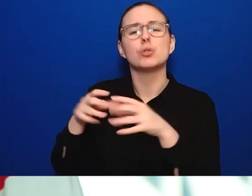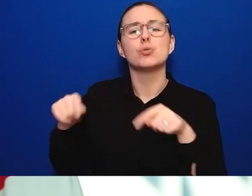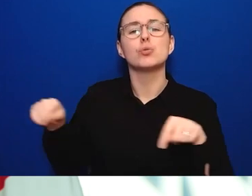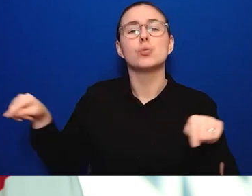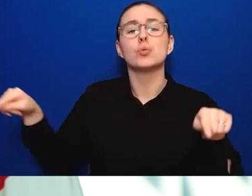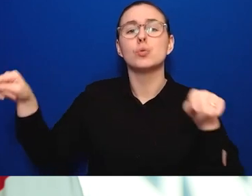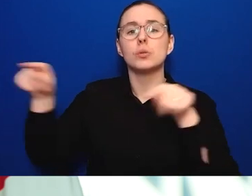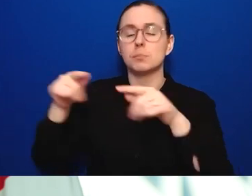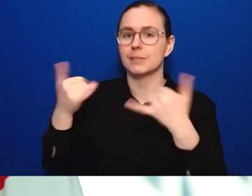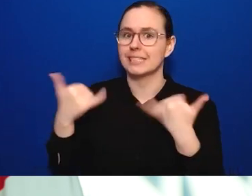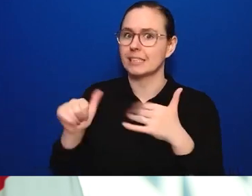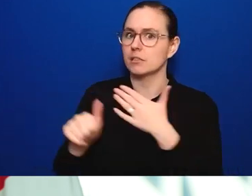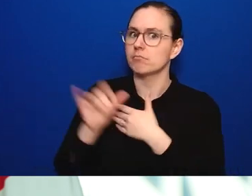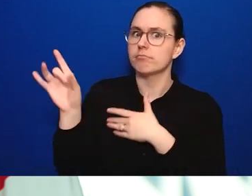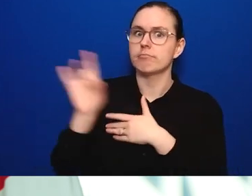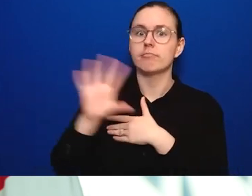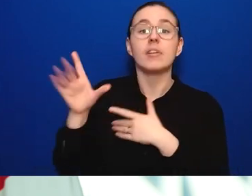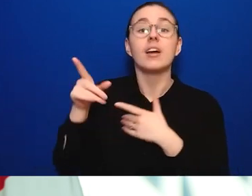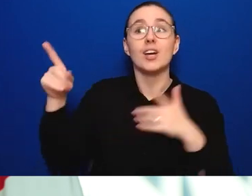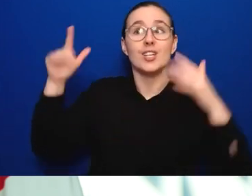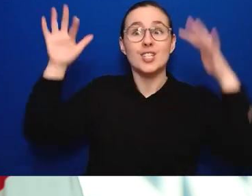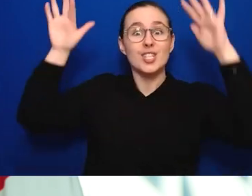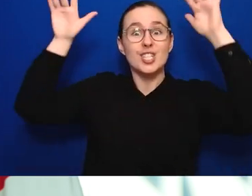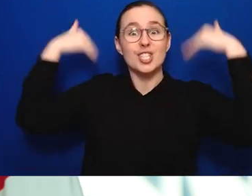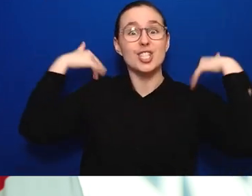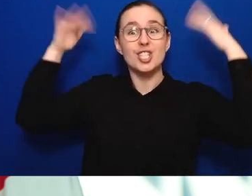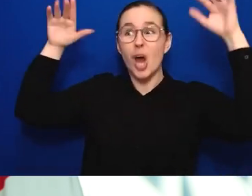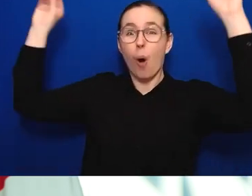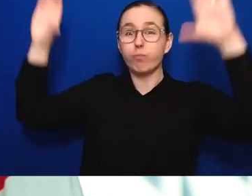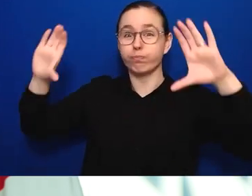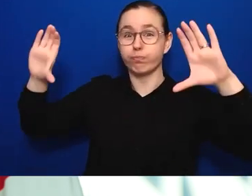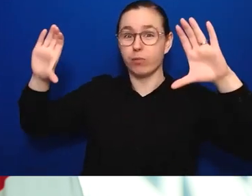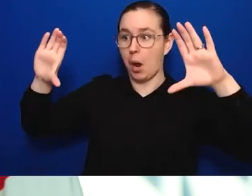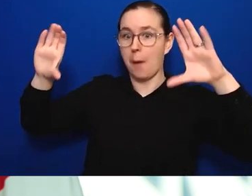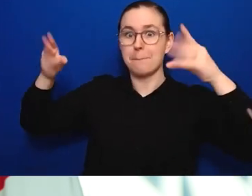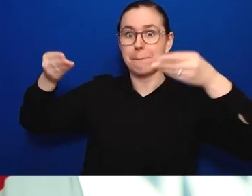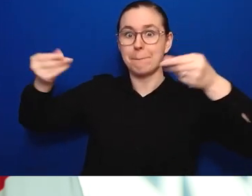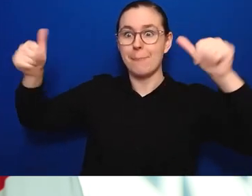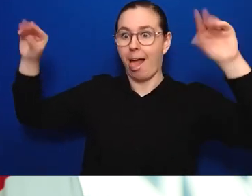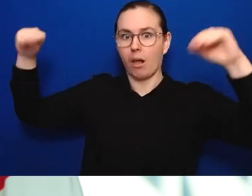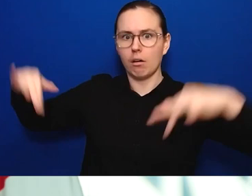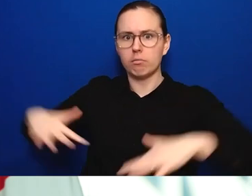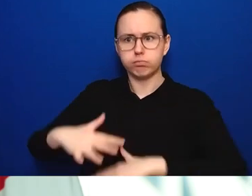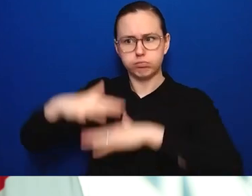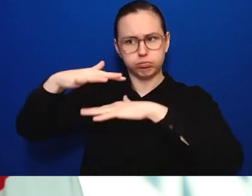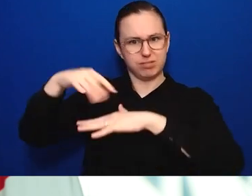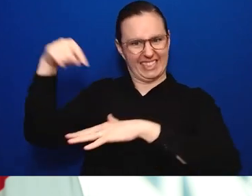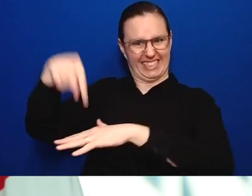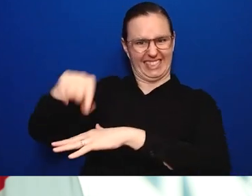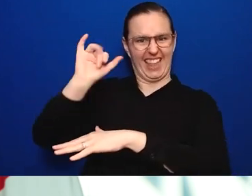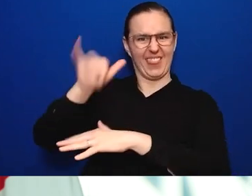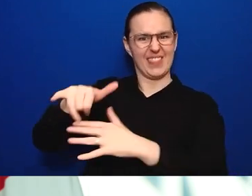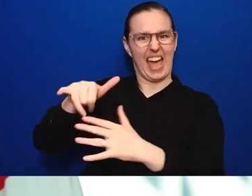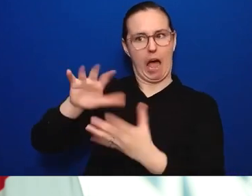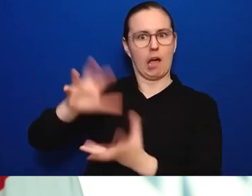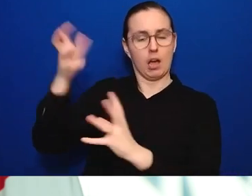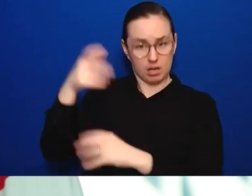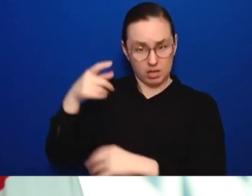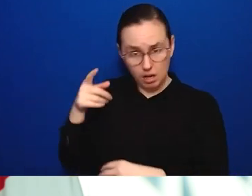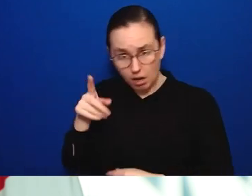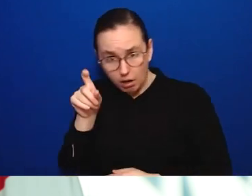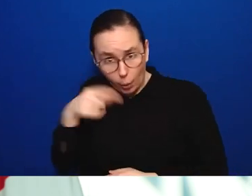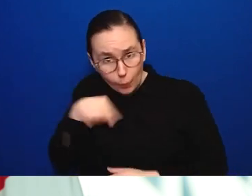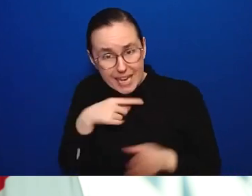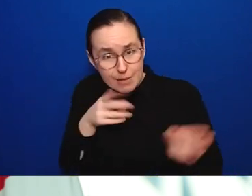thaw. How ready are we for the possibility for another disaster? Well, I can tell you